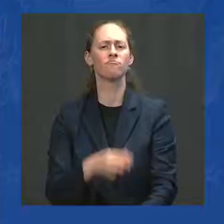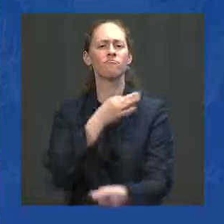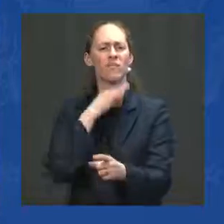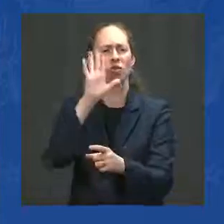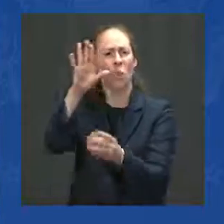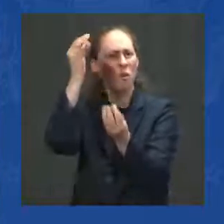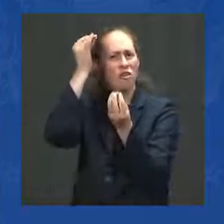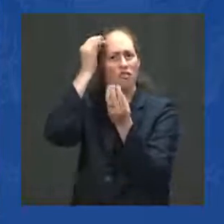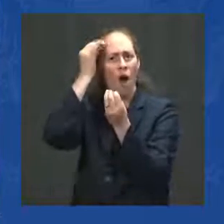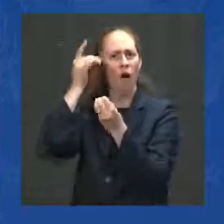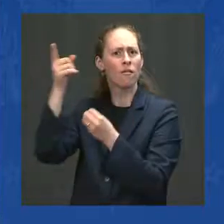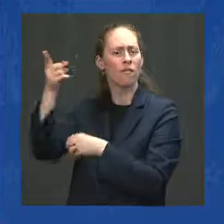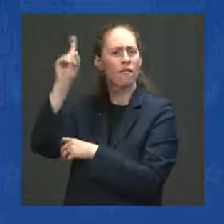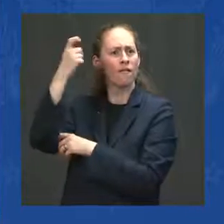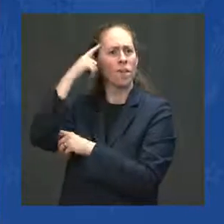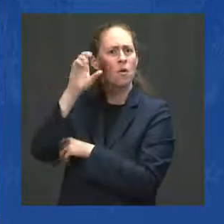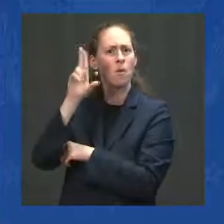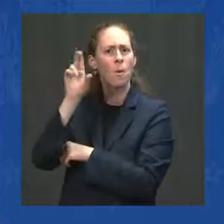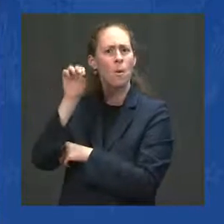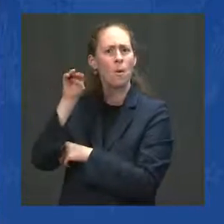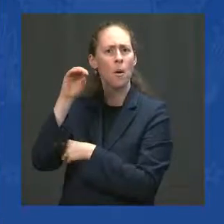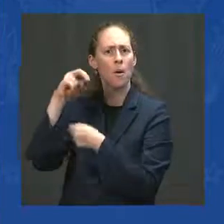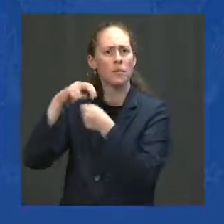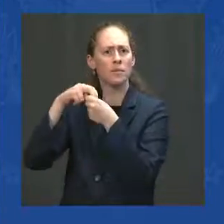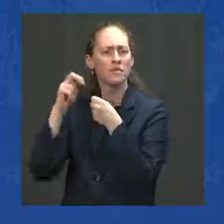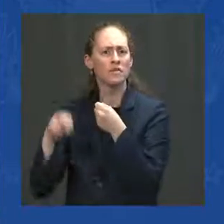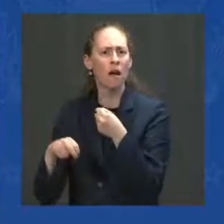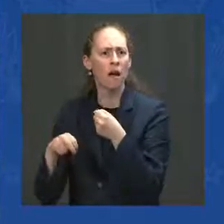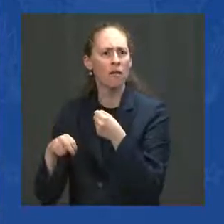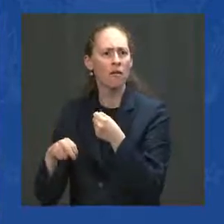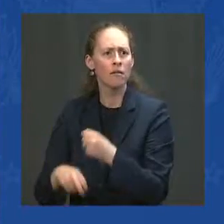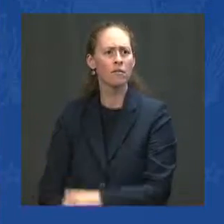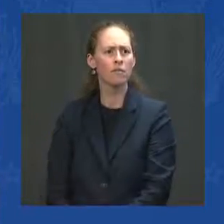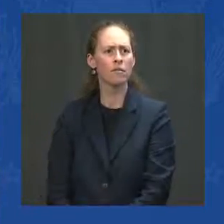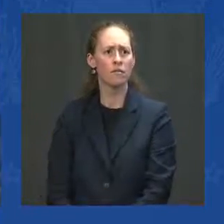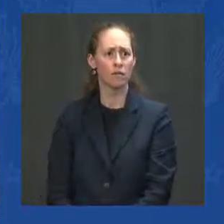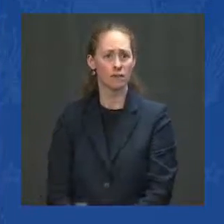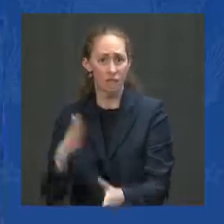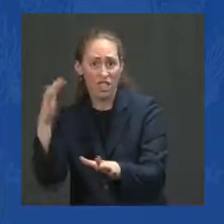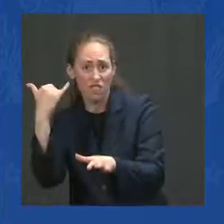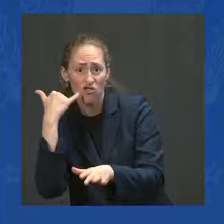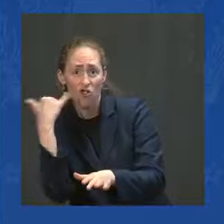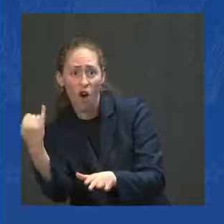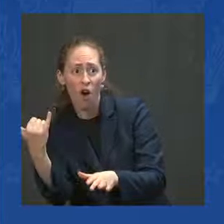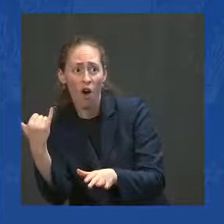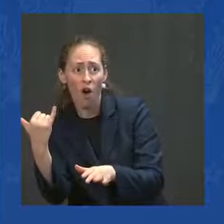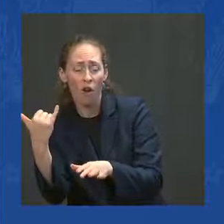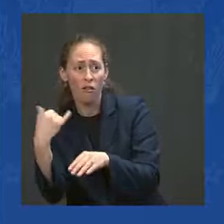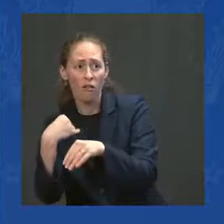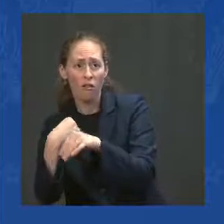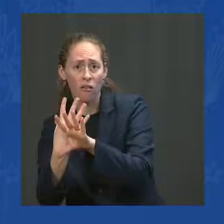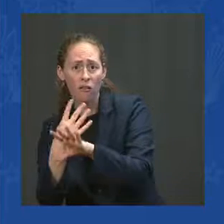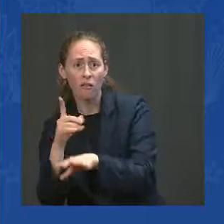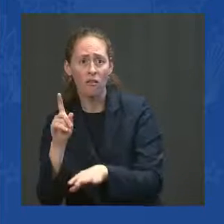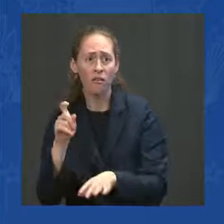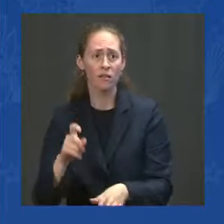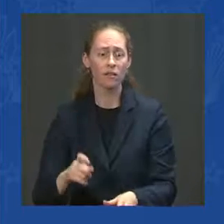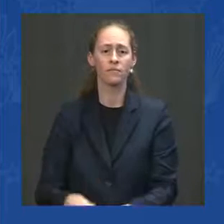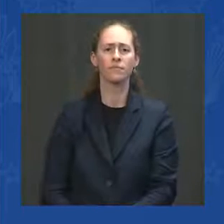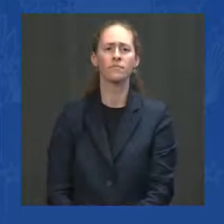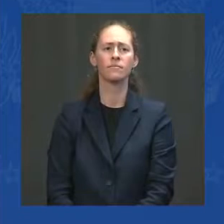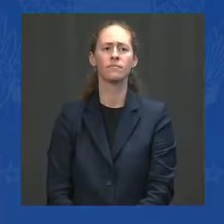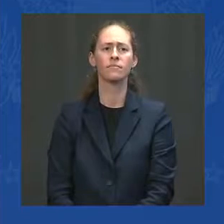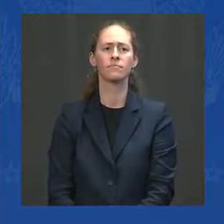announcement that he's stepping down? You called on him to resign. Did you think he would? I respect the governor's